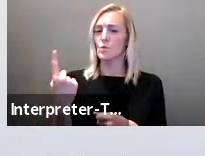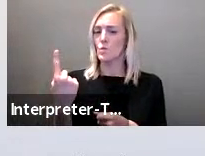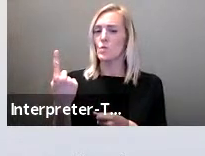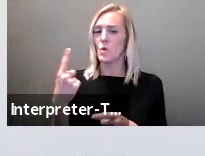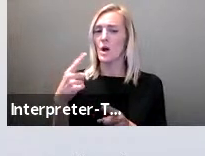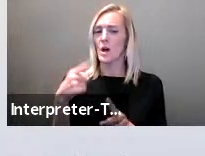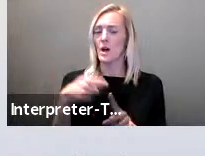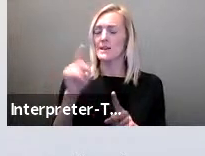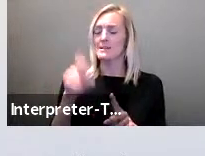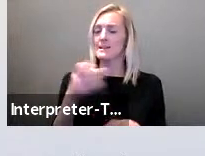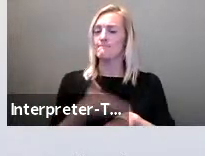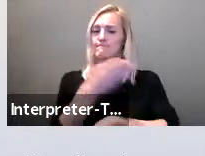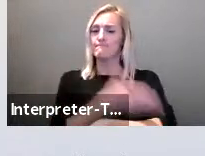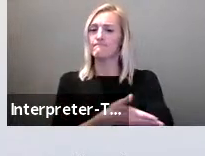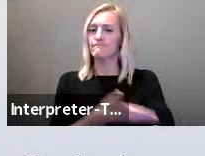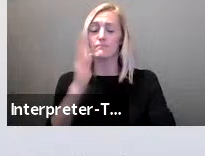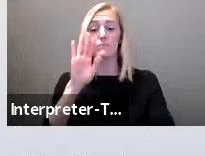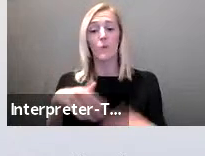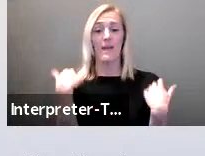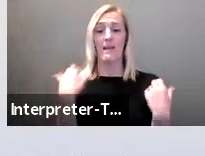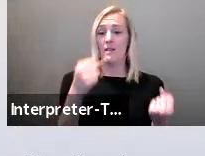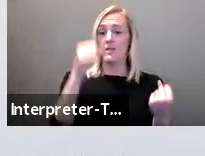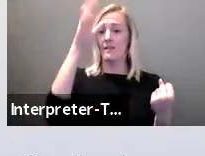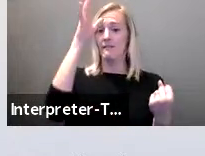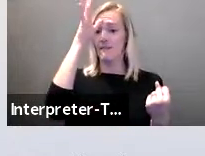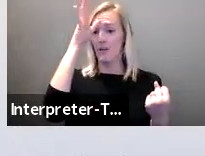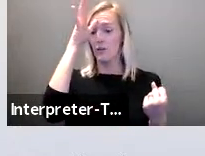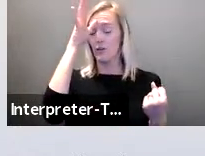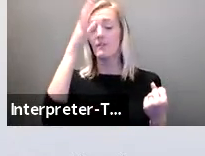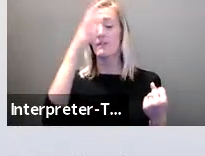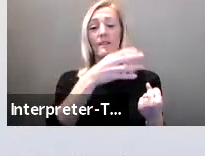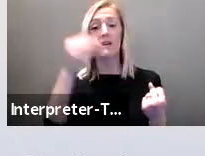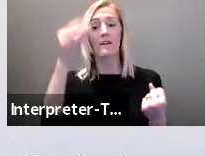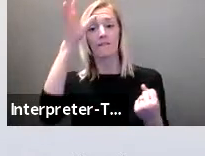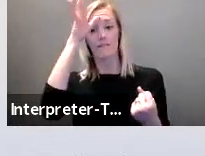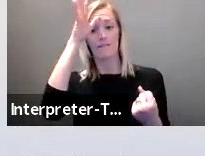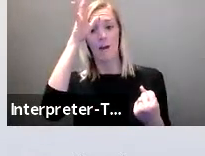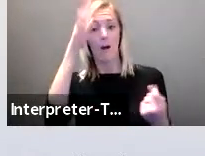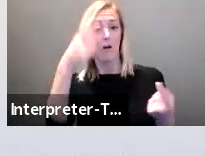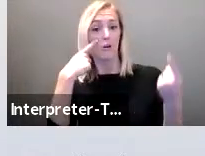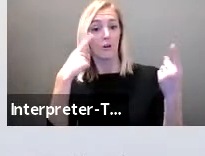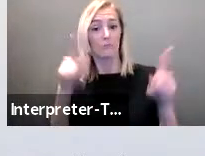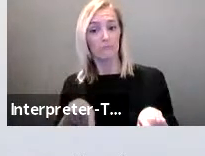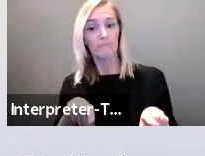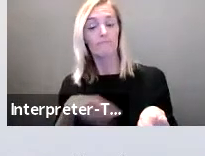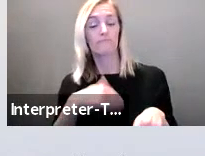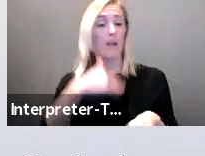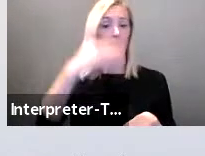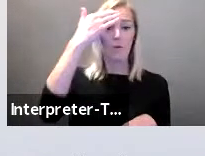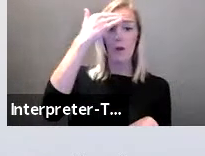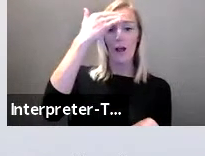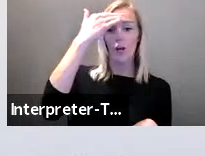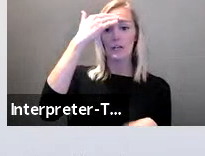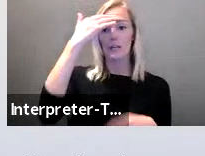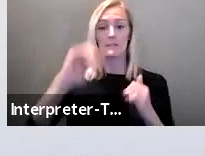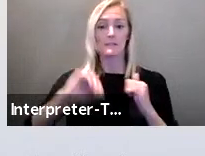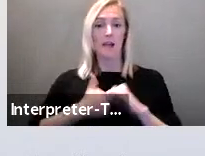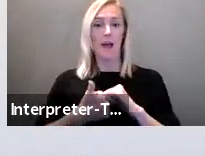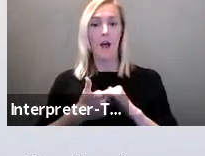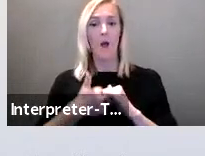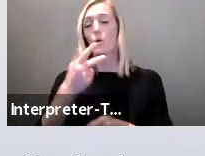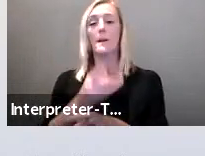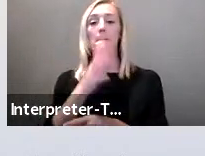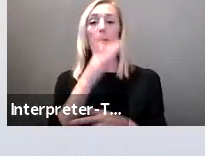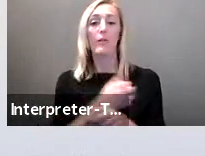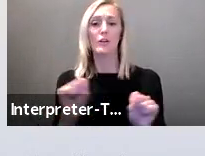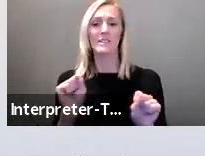on, because we know that a healthy father and the father being in agreement and having the awareness and knowledge of how to keep the mother safe